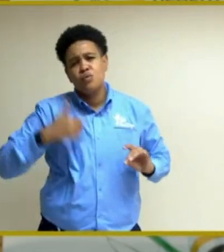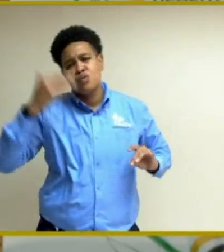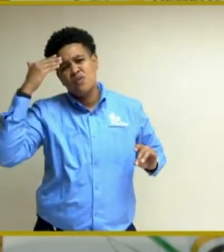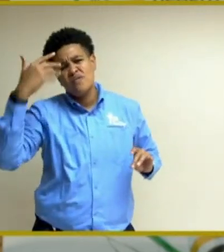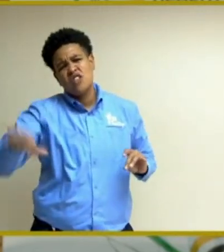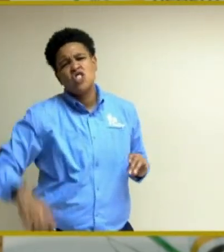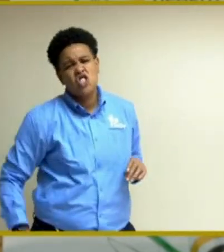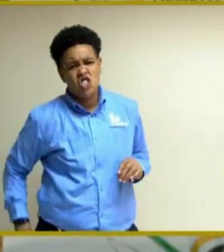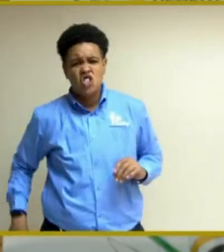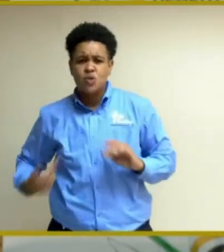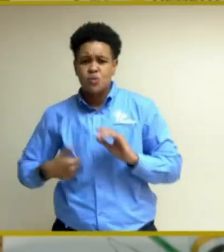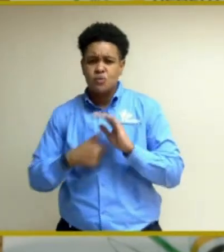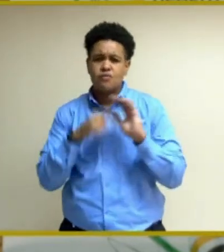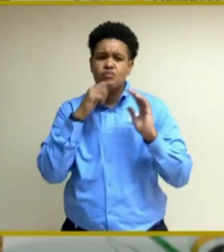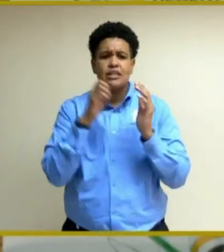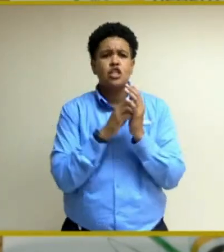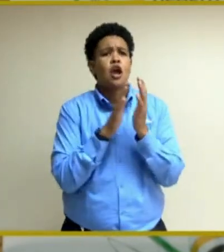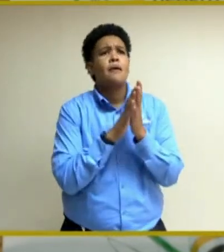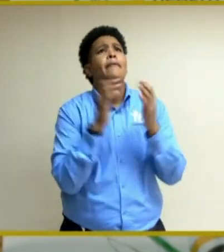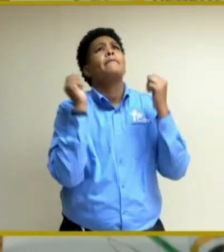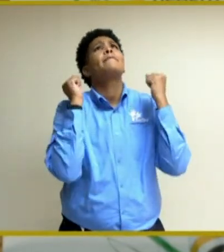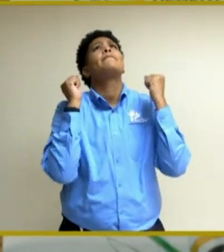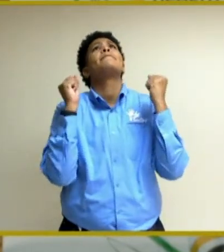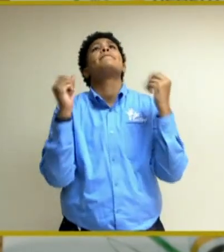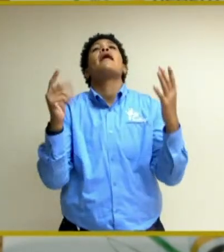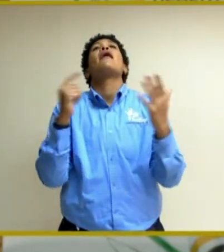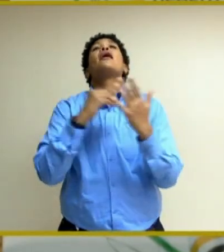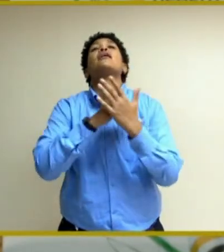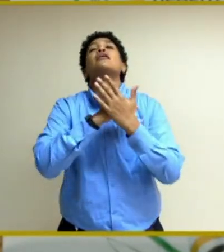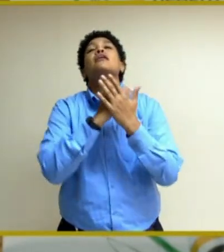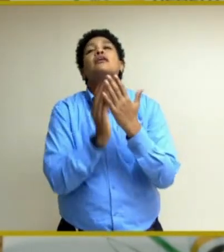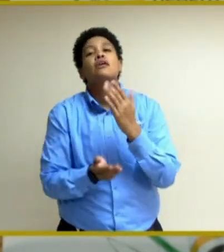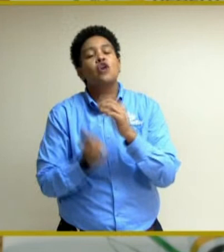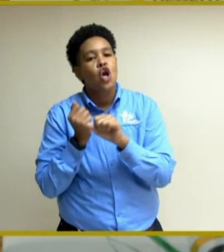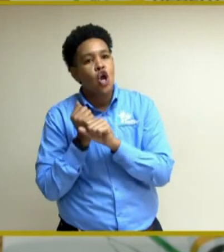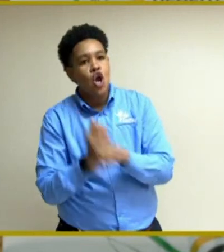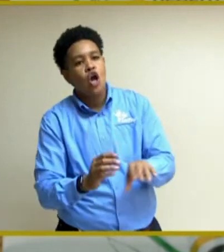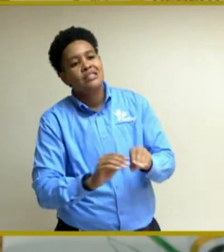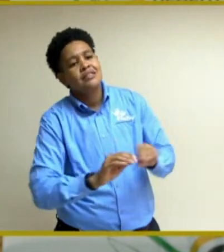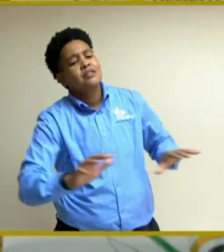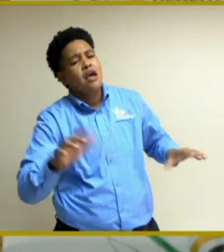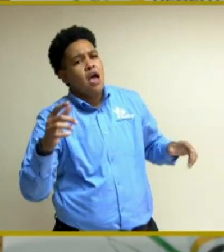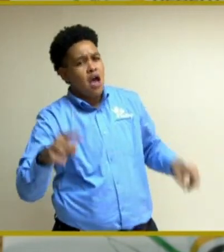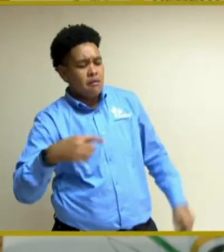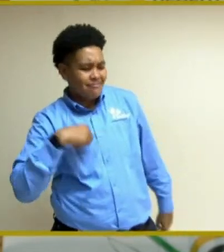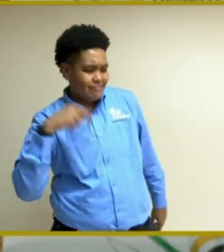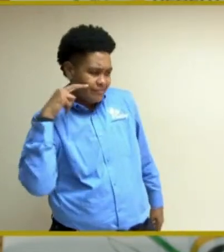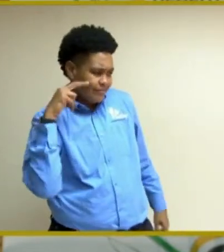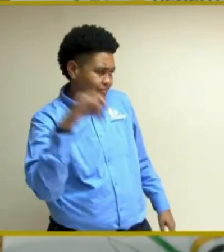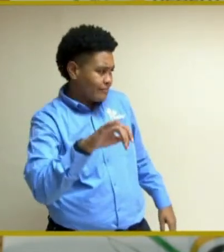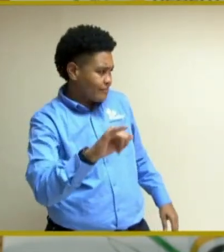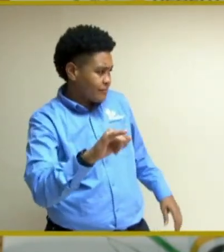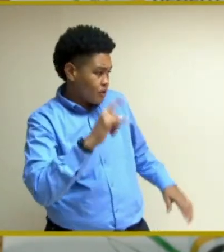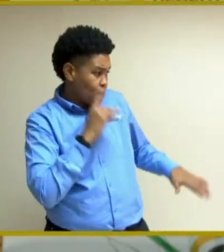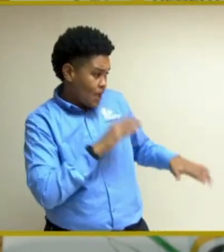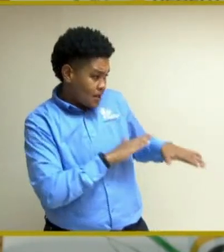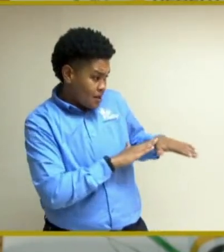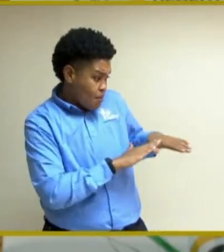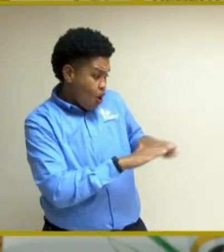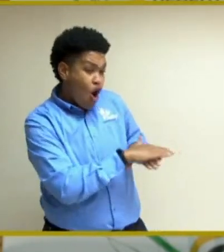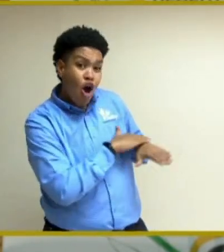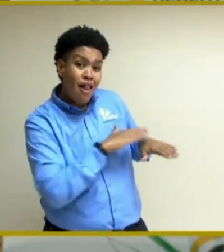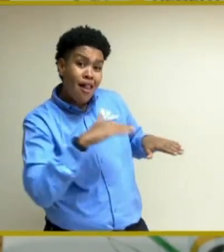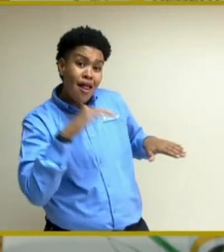We have documented many of those cases that have led to those outbreaks. We have seen where when the borders were open,